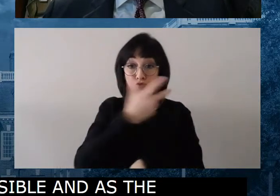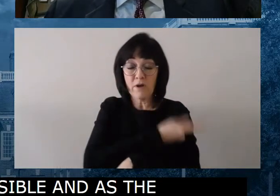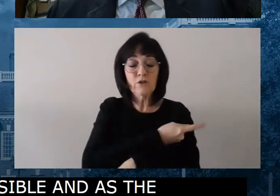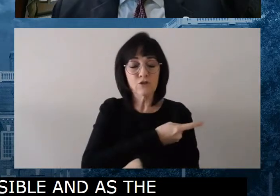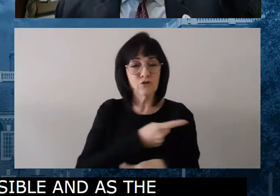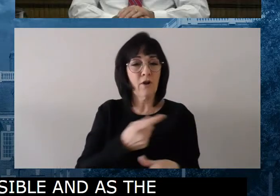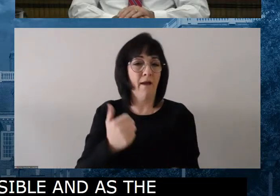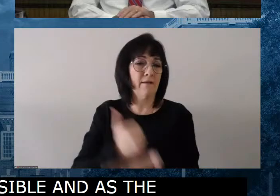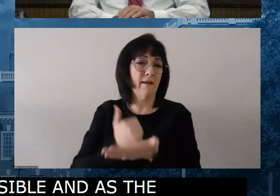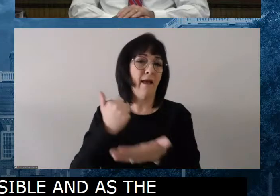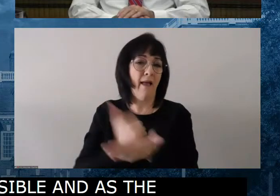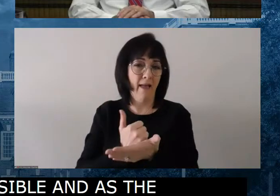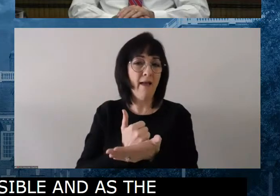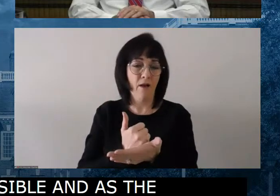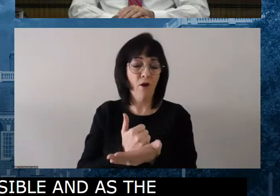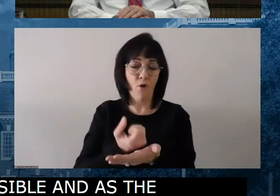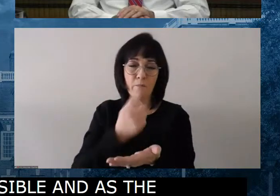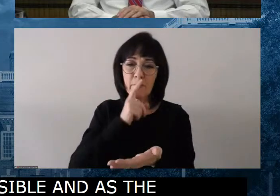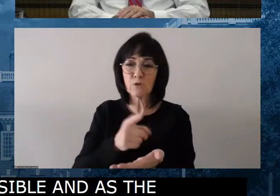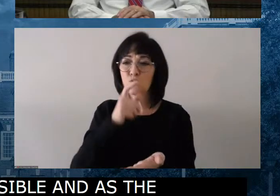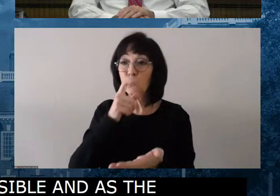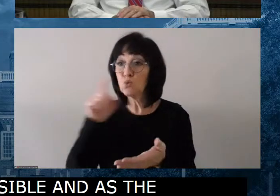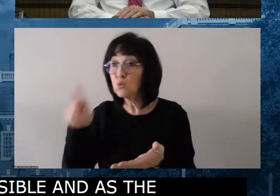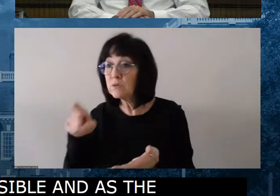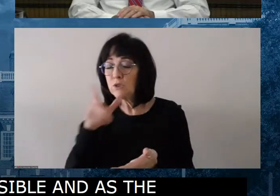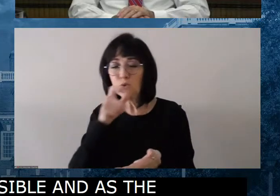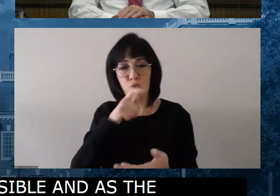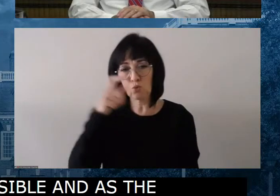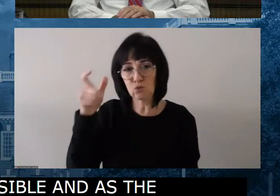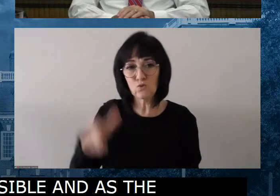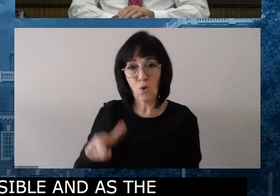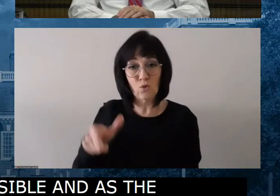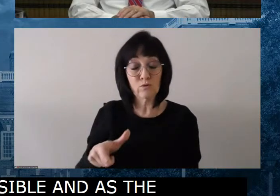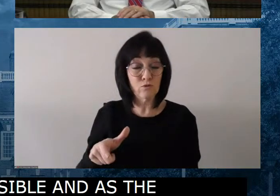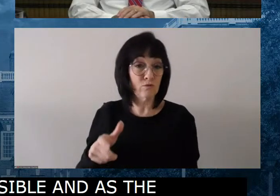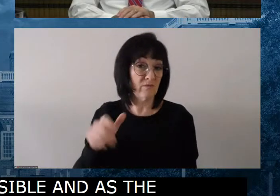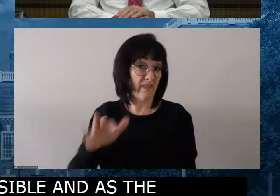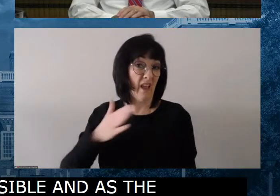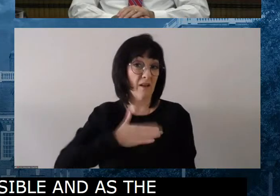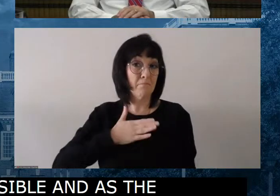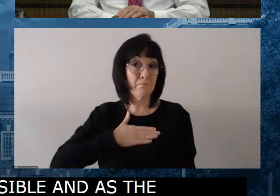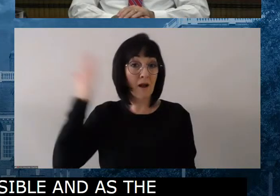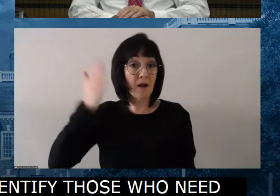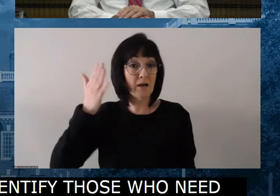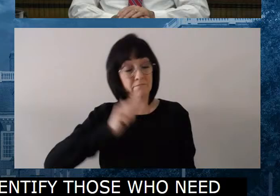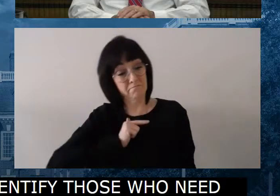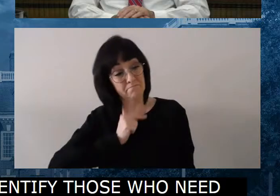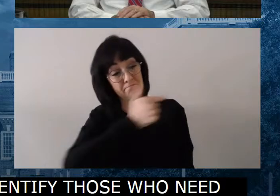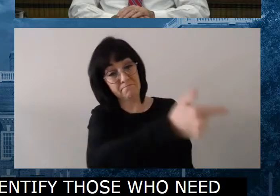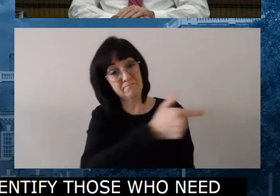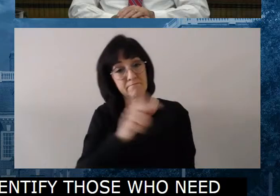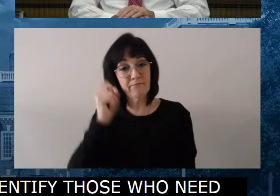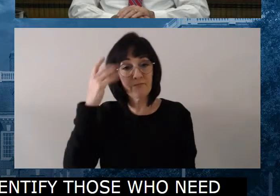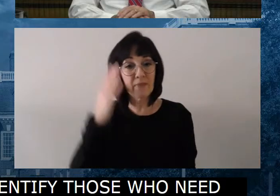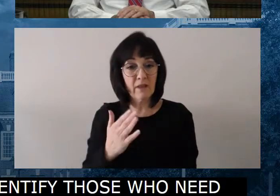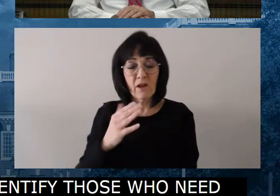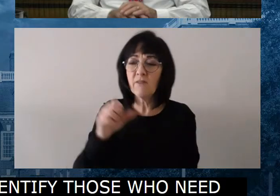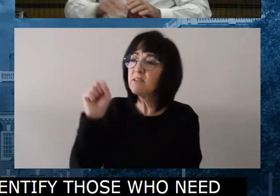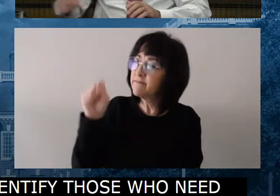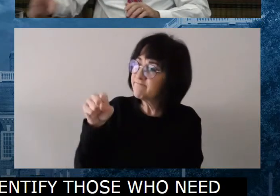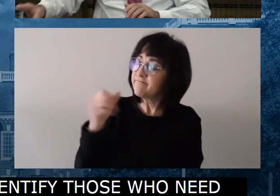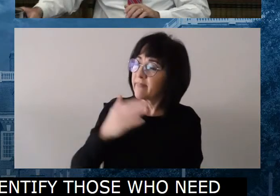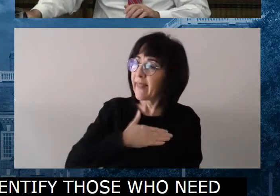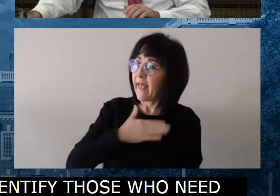back to you. Yeah, great report, AJ, and hit on the main thing there, which is our goal from the beginning has